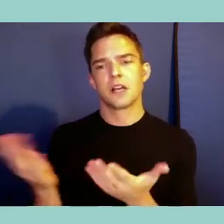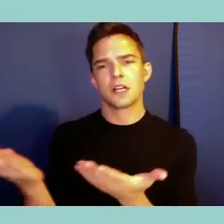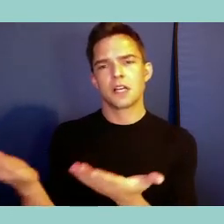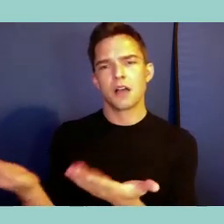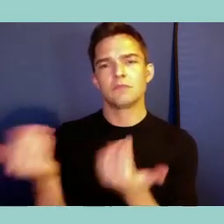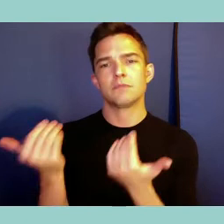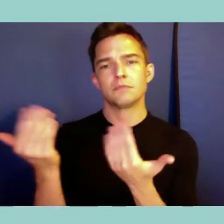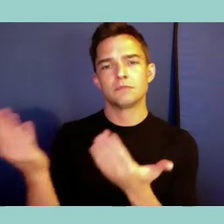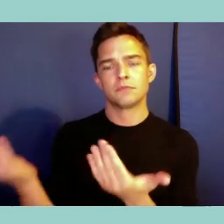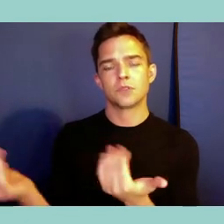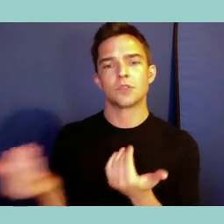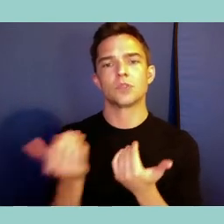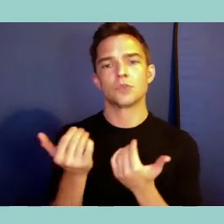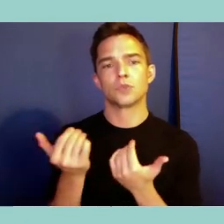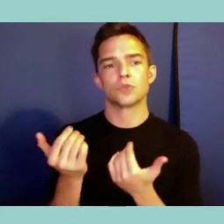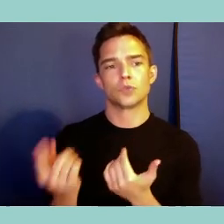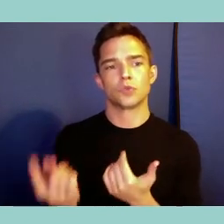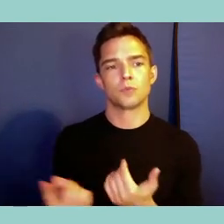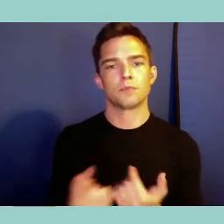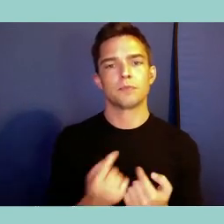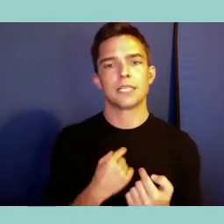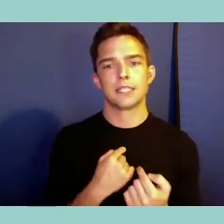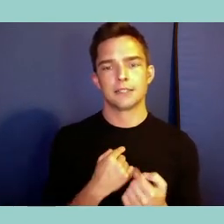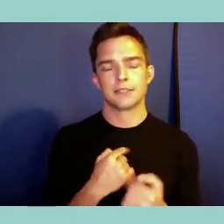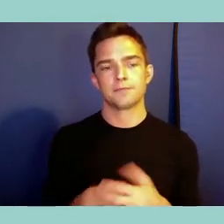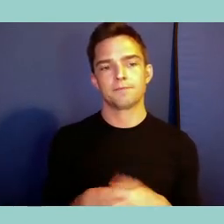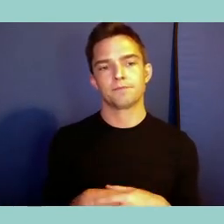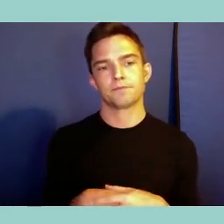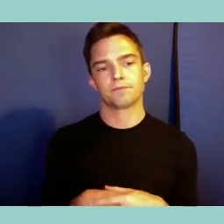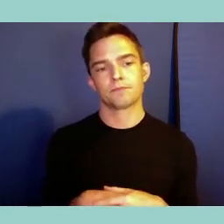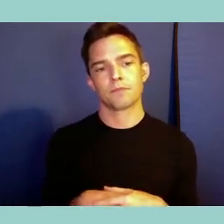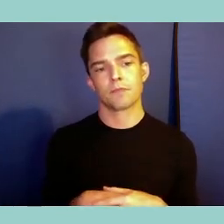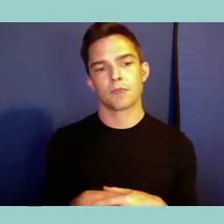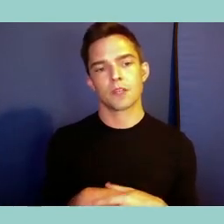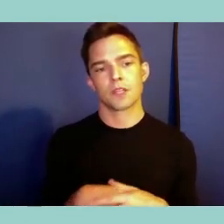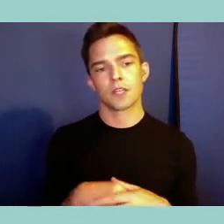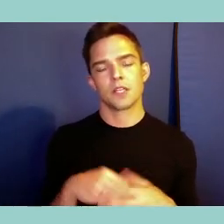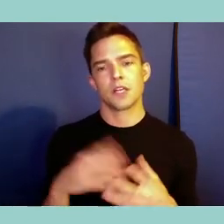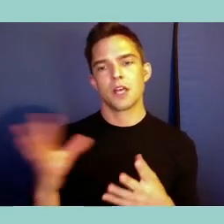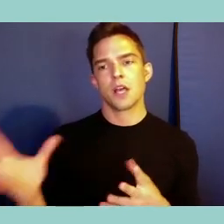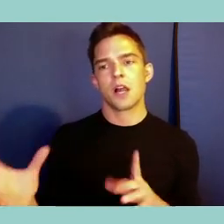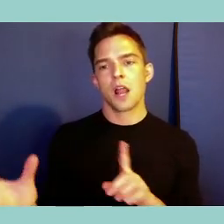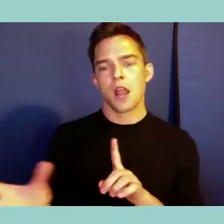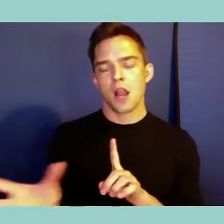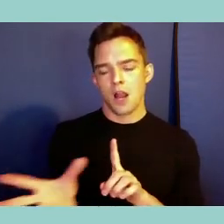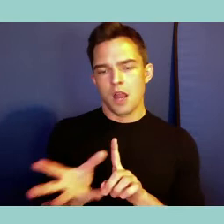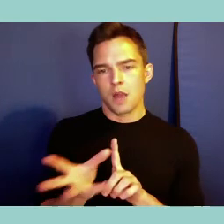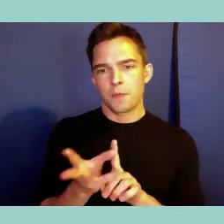Sing.